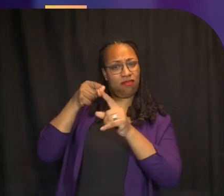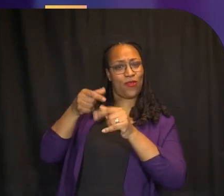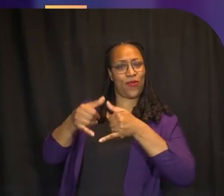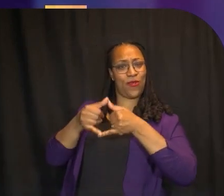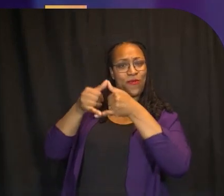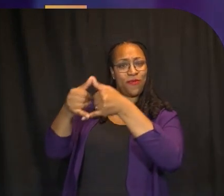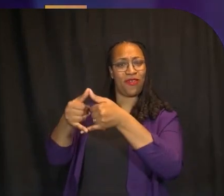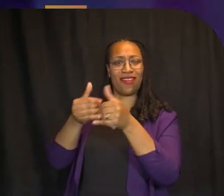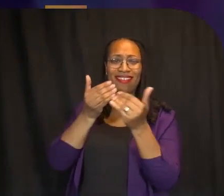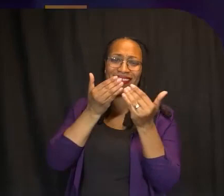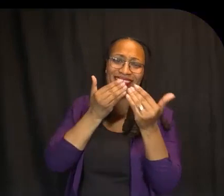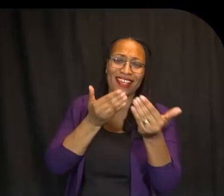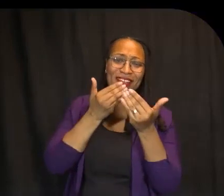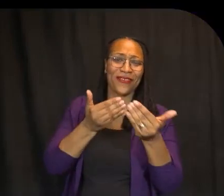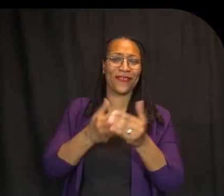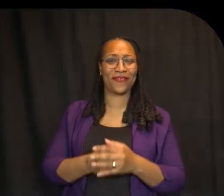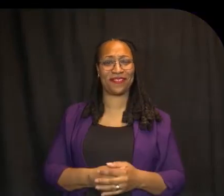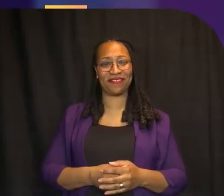I will see you later.